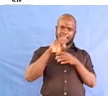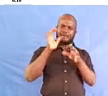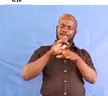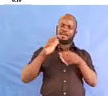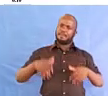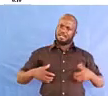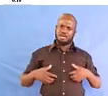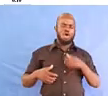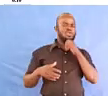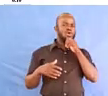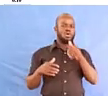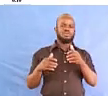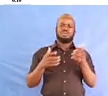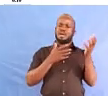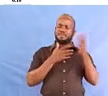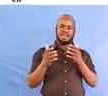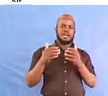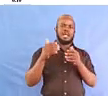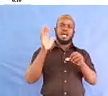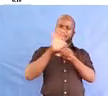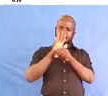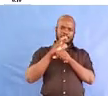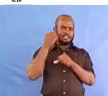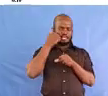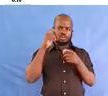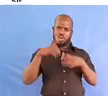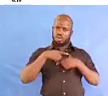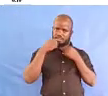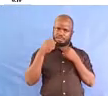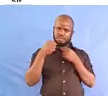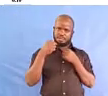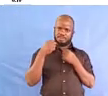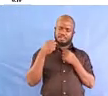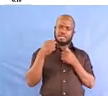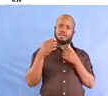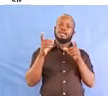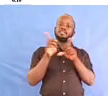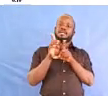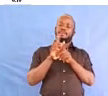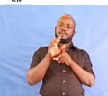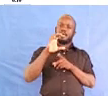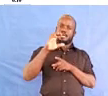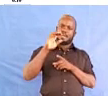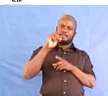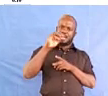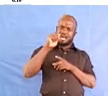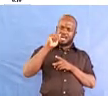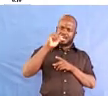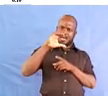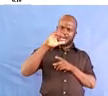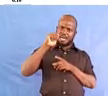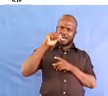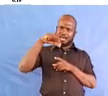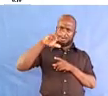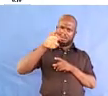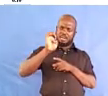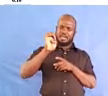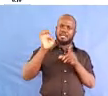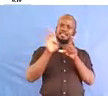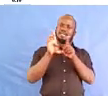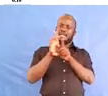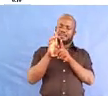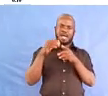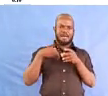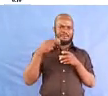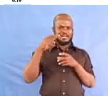infects African green monkeys doesn't usually cause much disease to its host. The rhesus macaque also has a strain